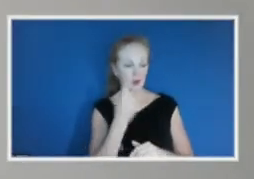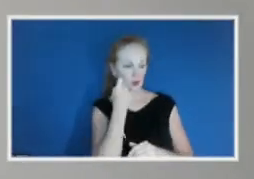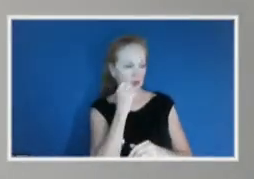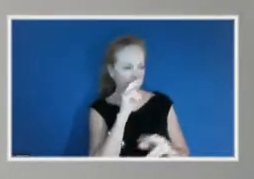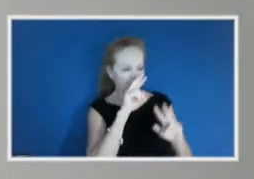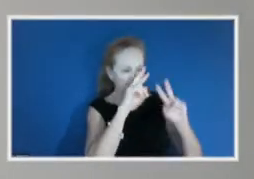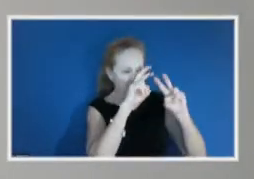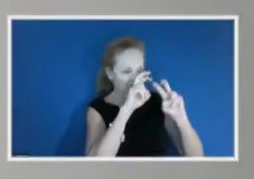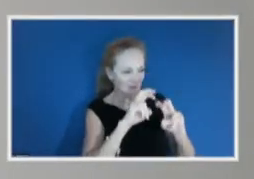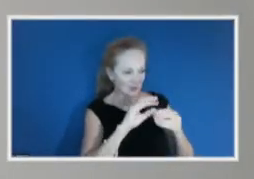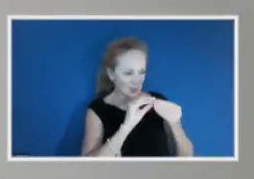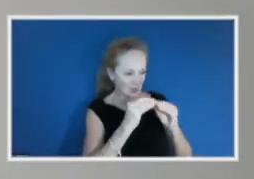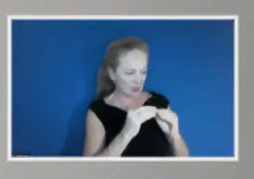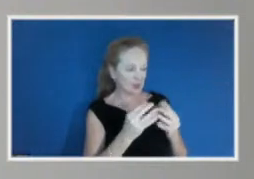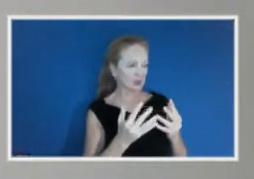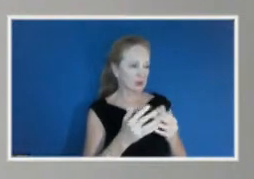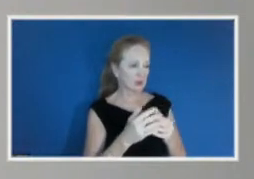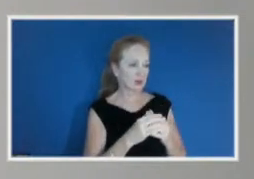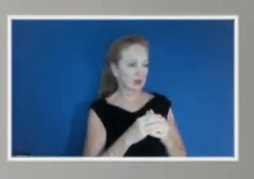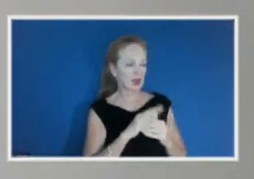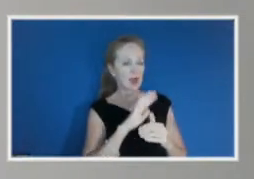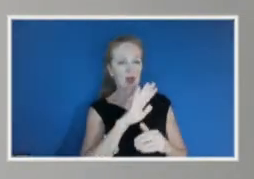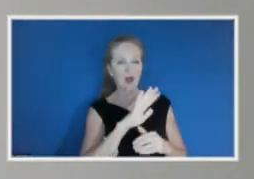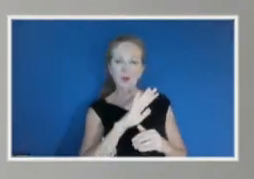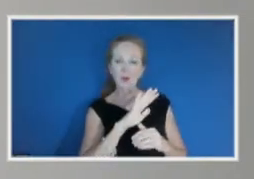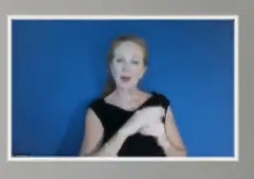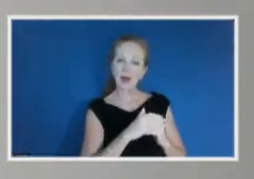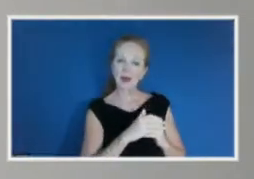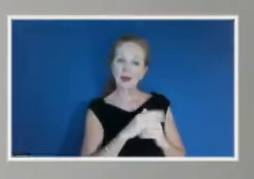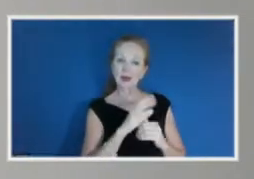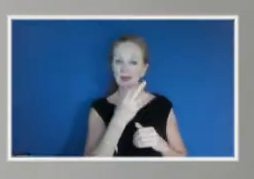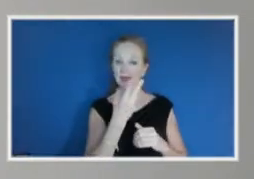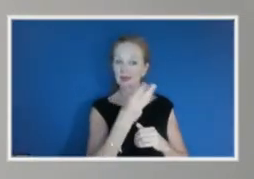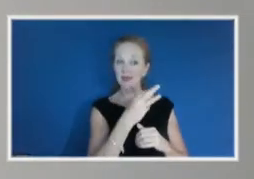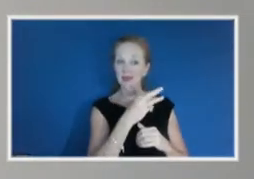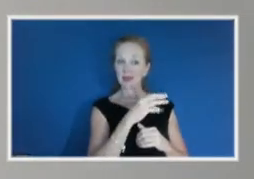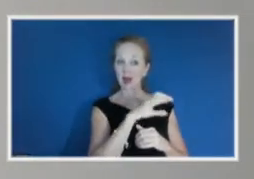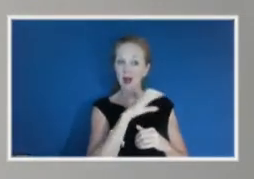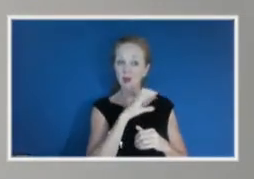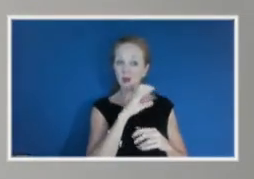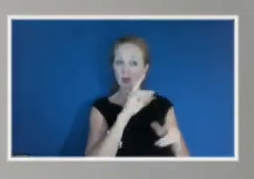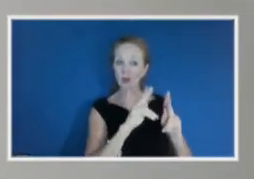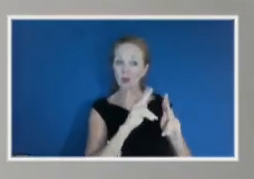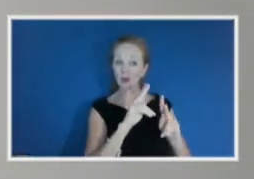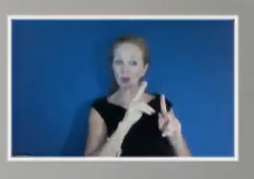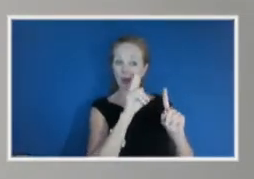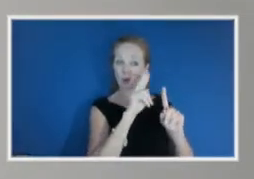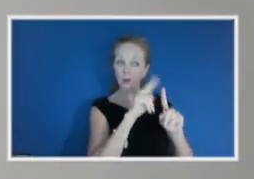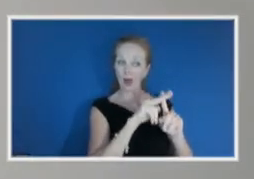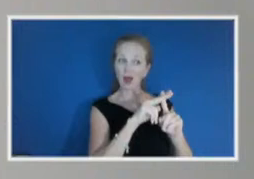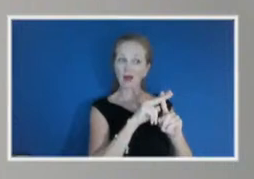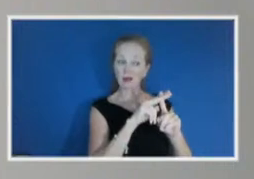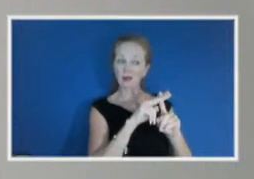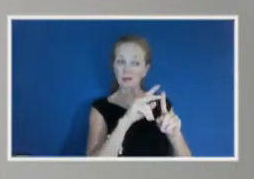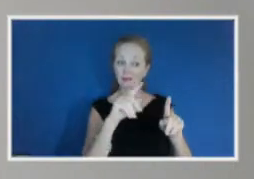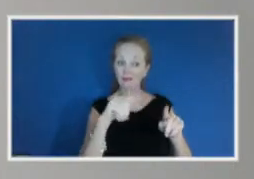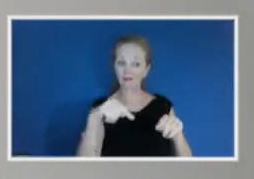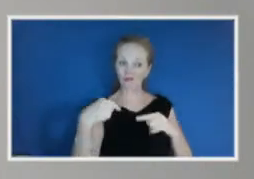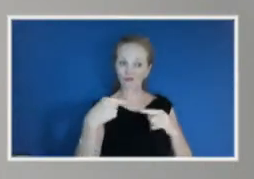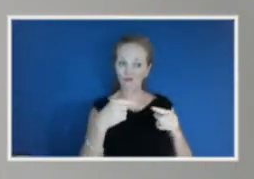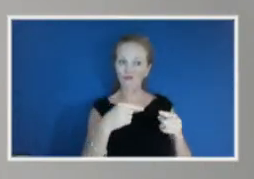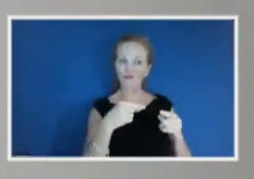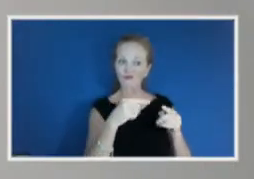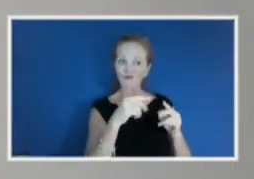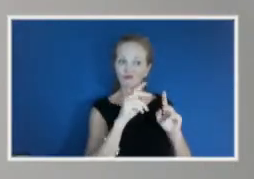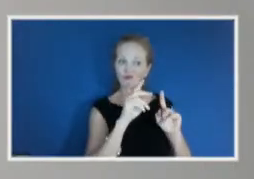today, as a matter of fact, about 1,600 applicants that we have coming through, and we've hired,